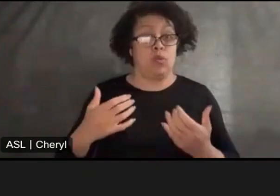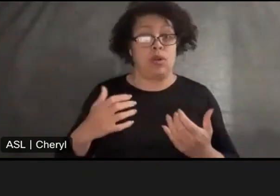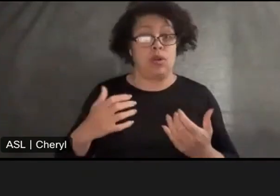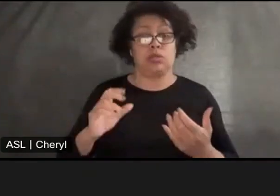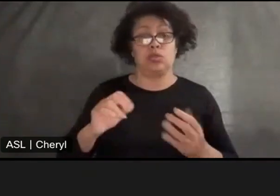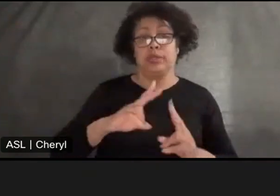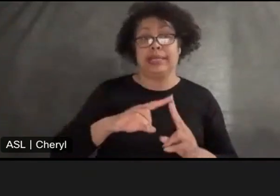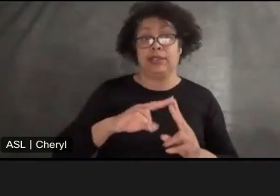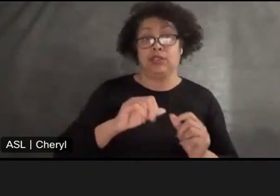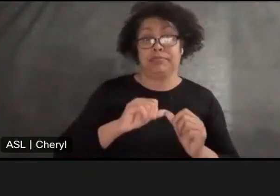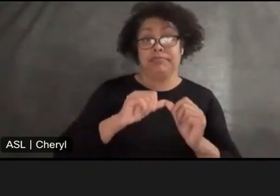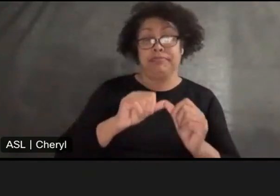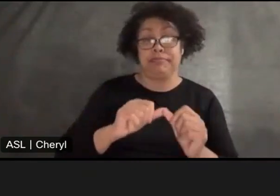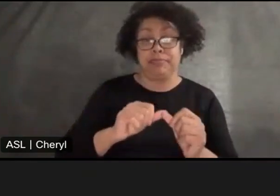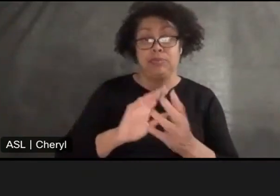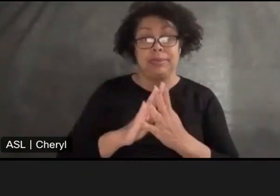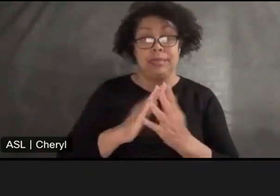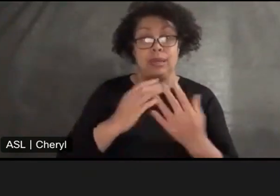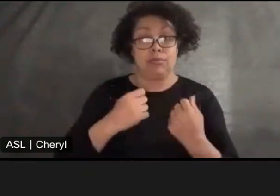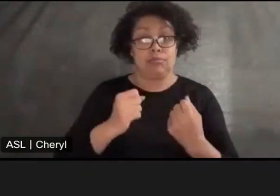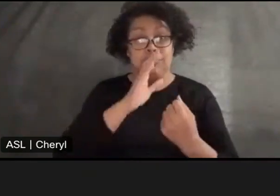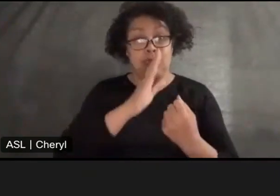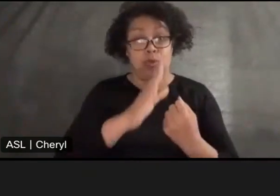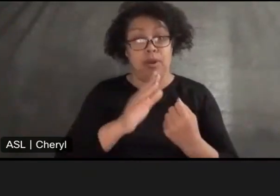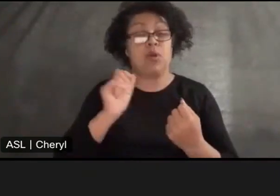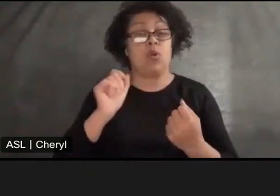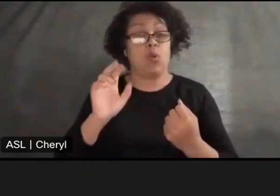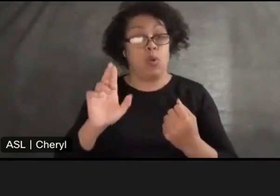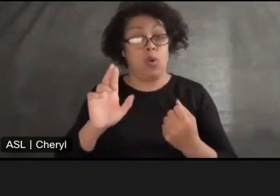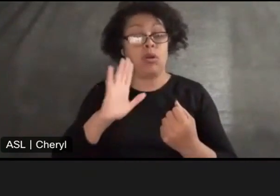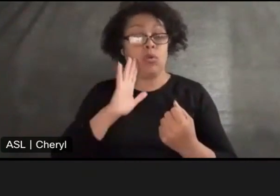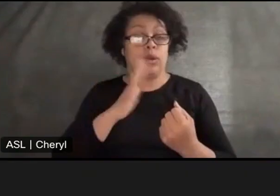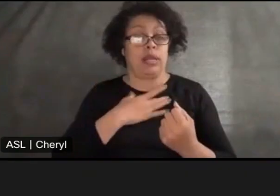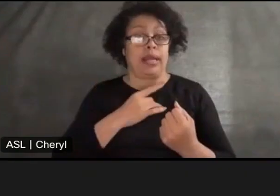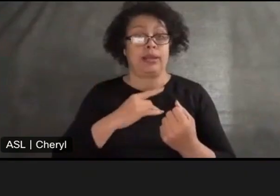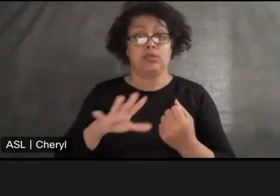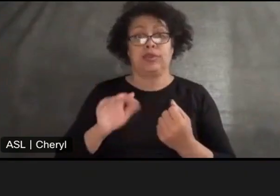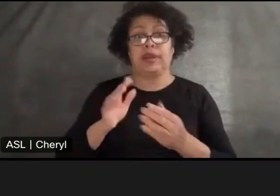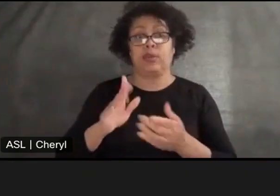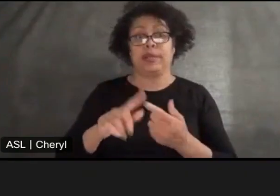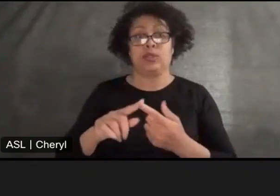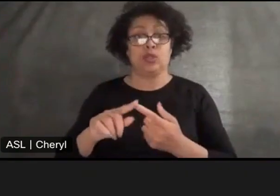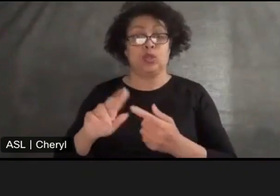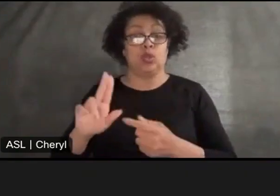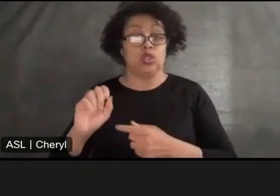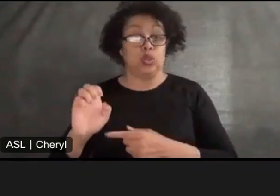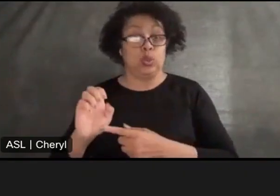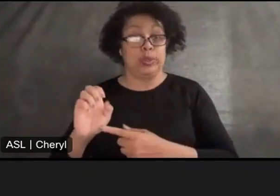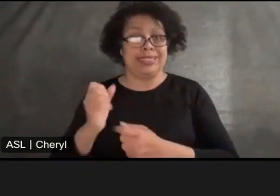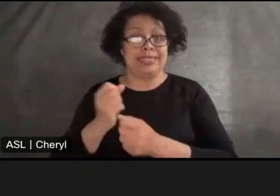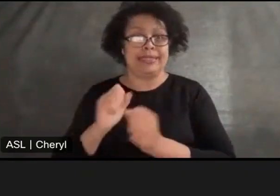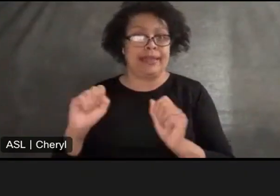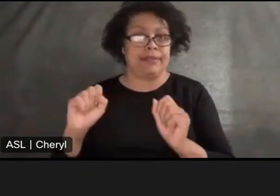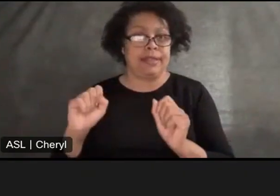journey of recovery or to find ways to use safely without the interference of their